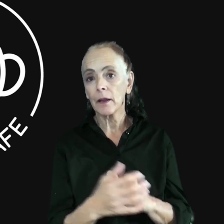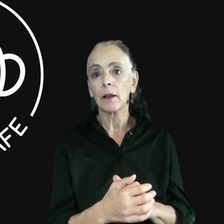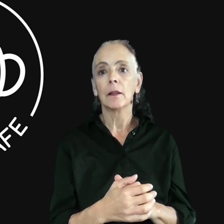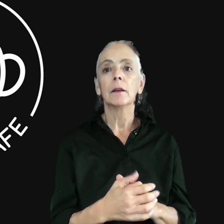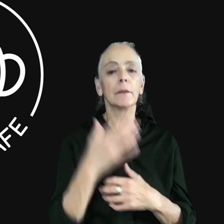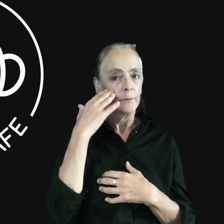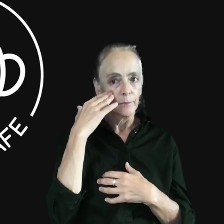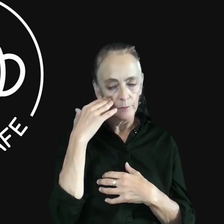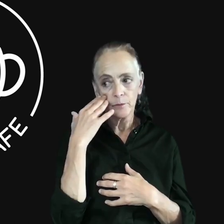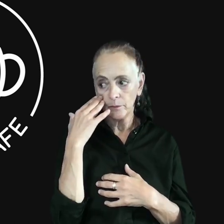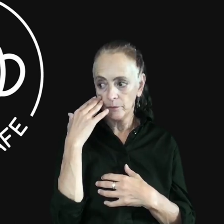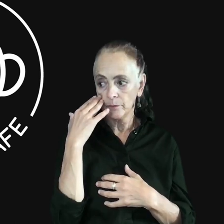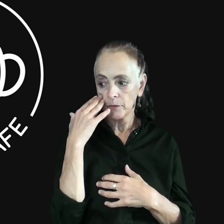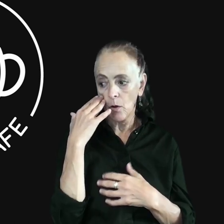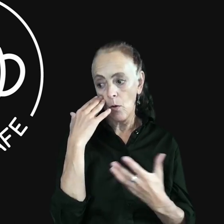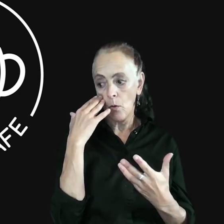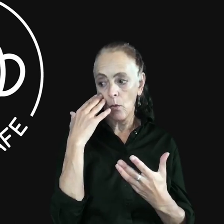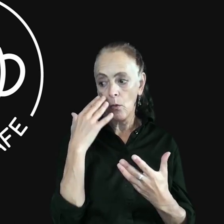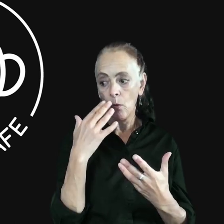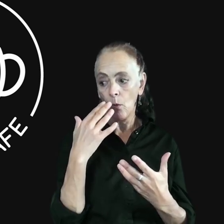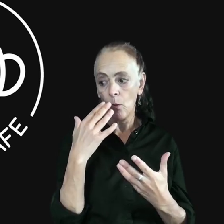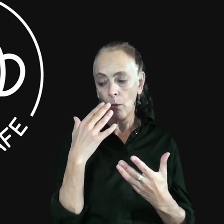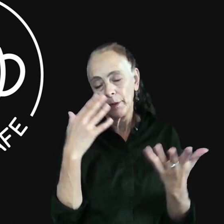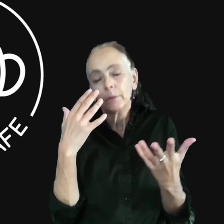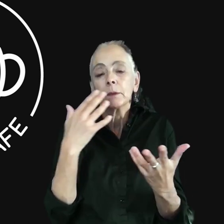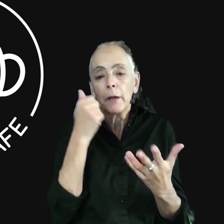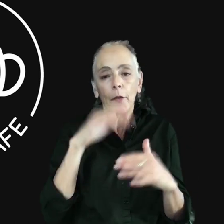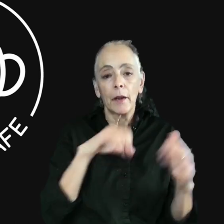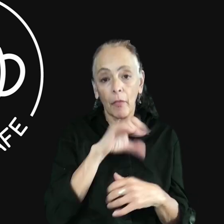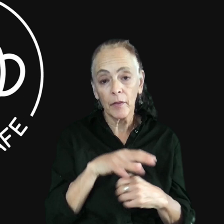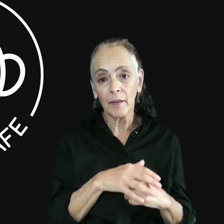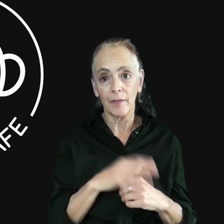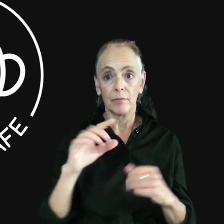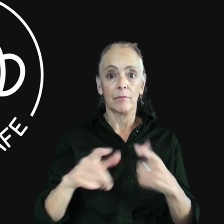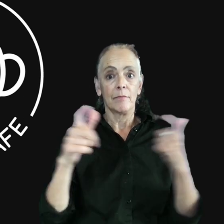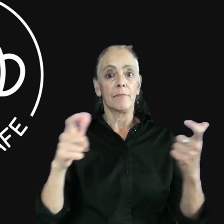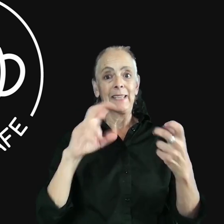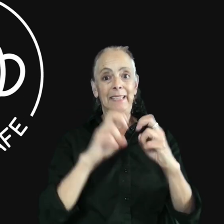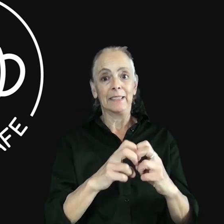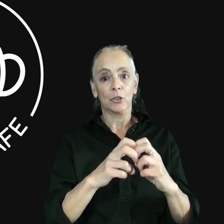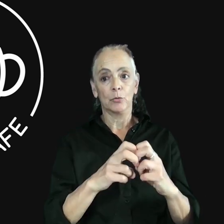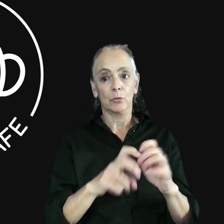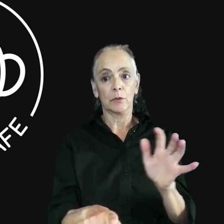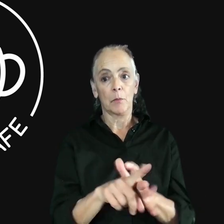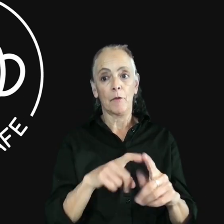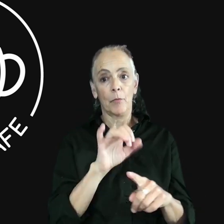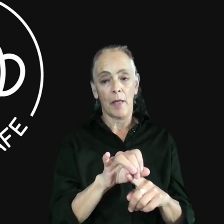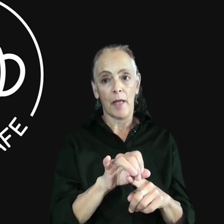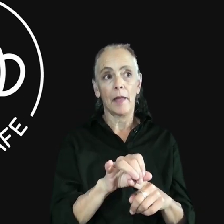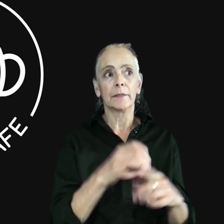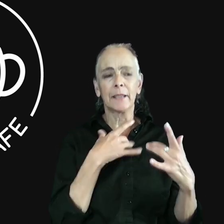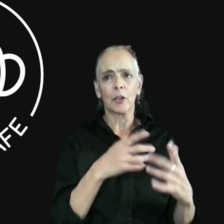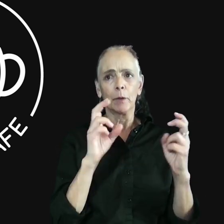it's biased etc but it's still better than nothing and uh truth be told the big issues that you get from there are usually issues that you want